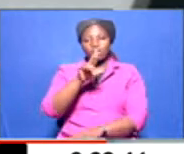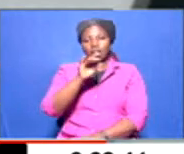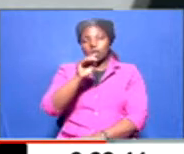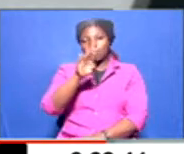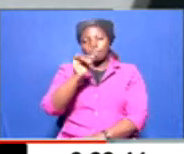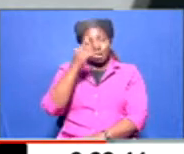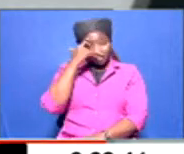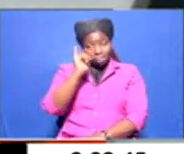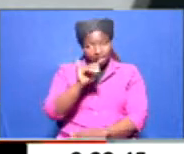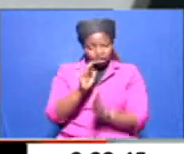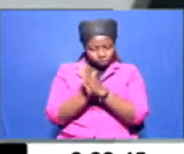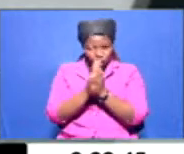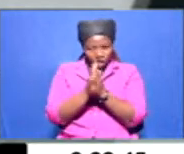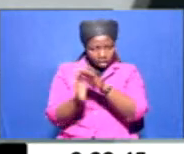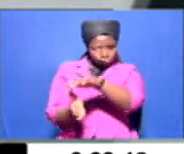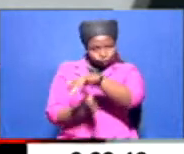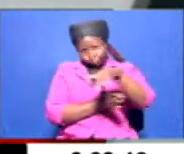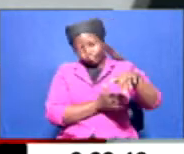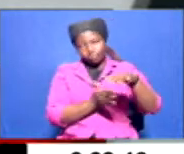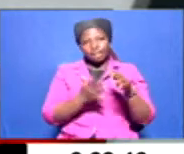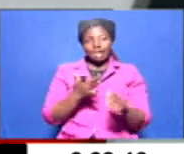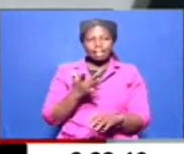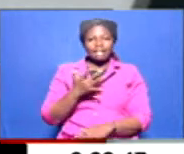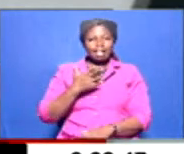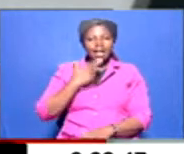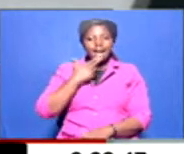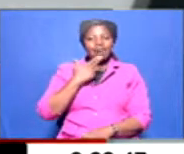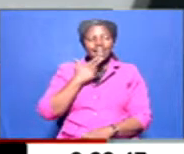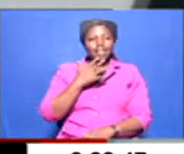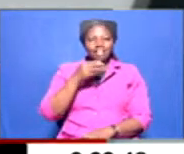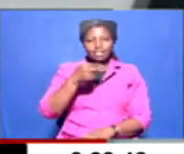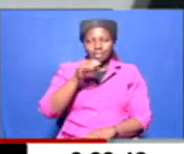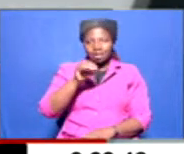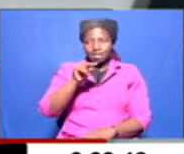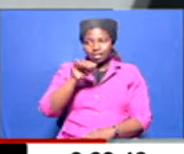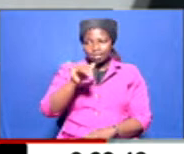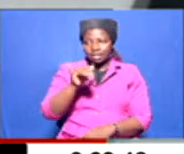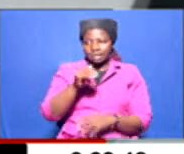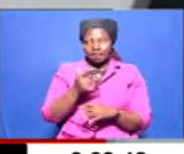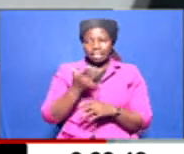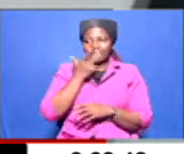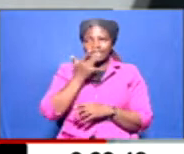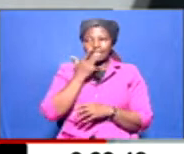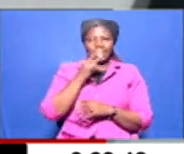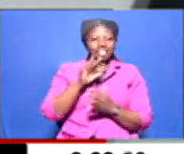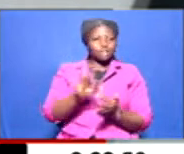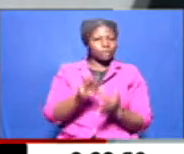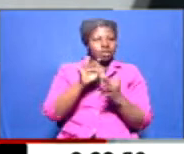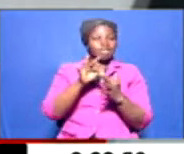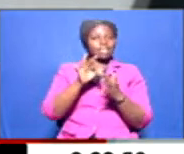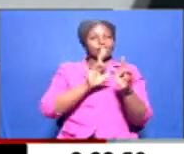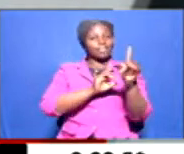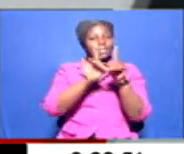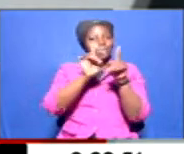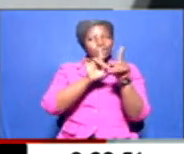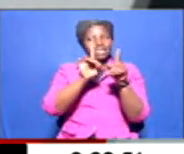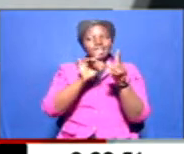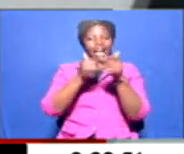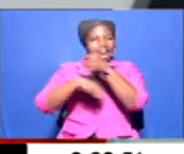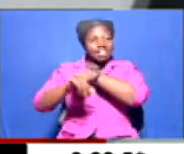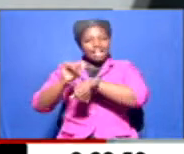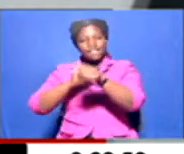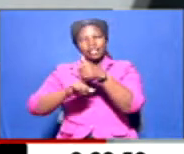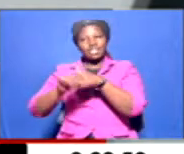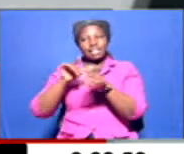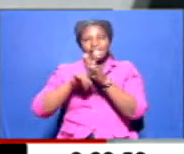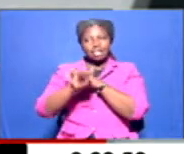Now, honey tasting is a unique tourist attraction activity in Baringo County. Kenya produces up to